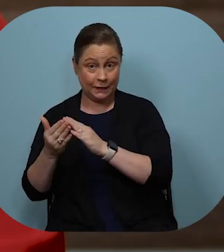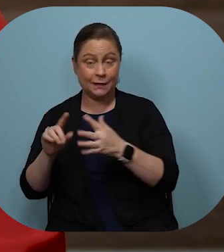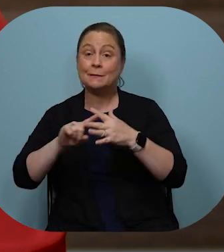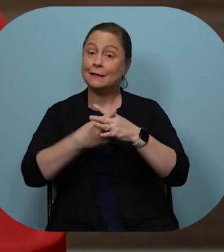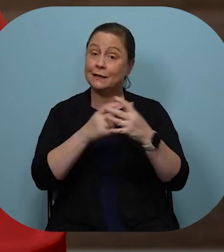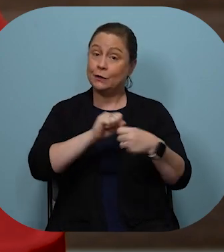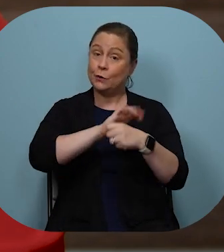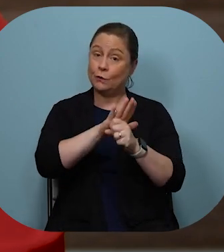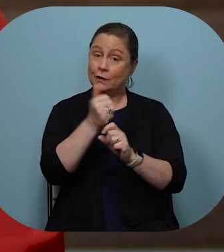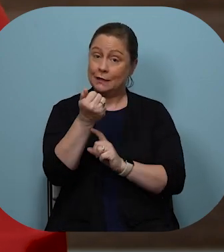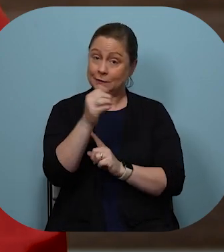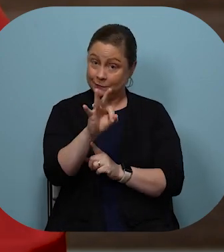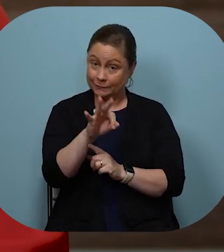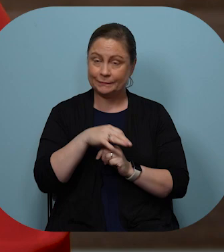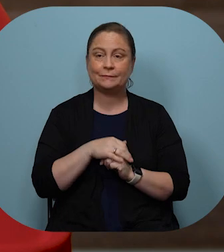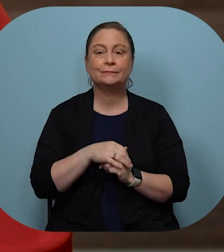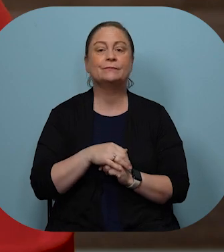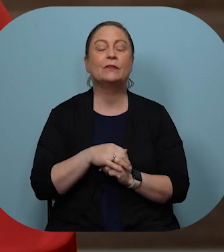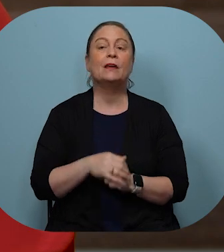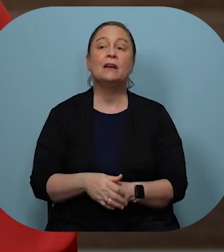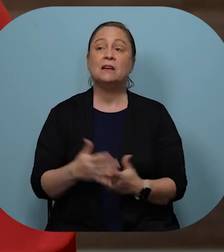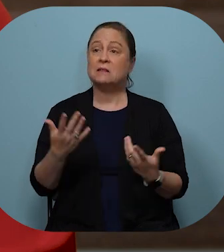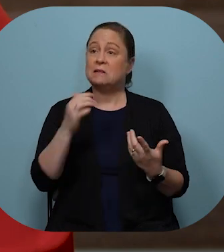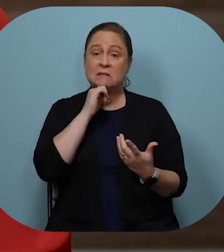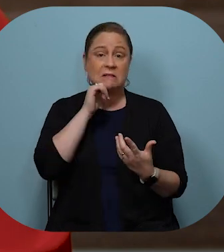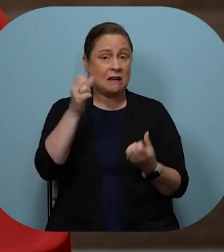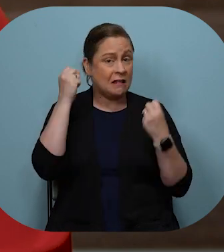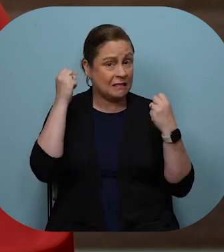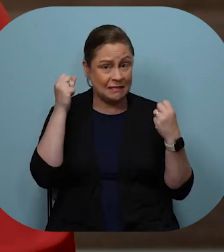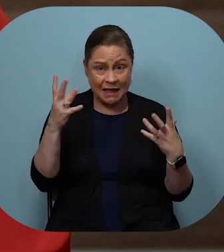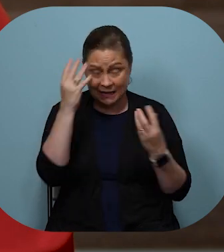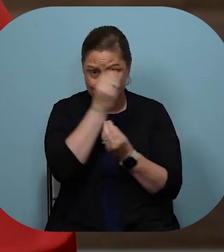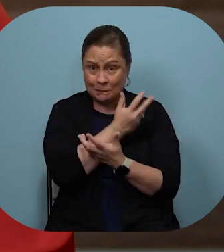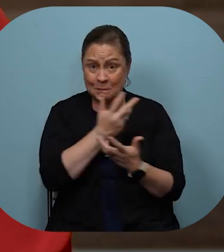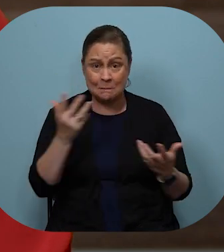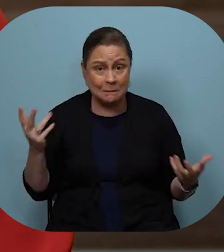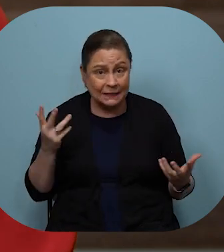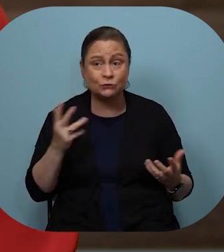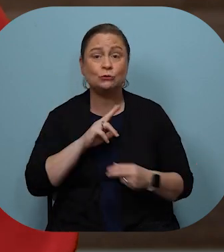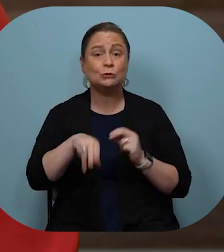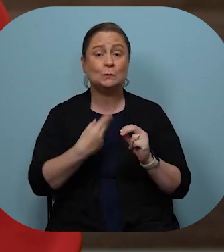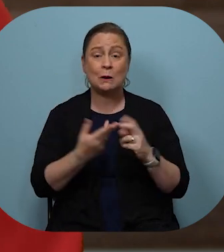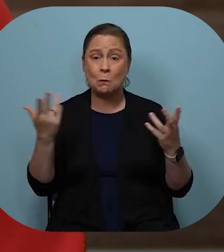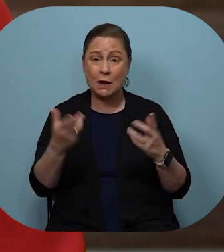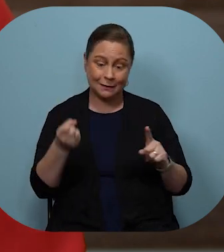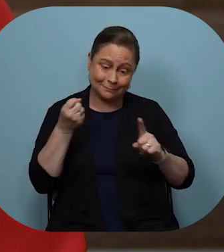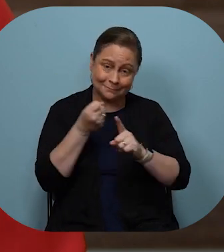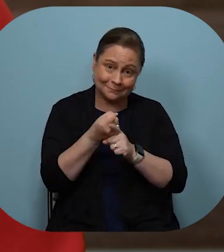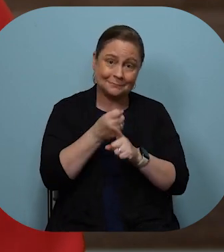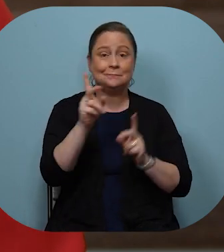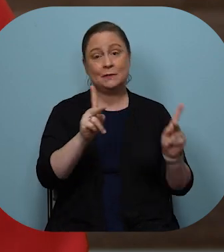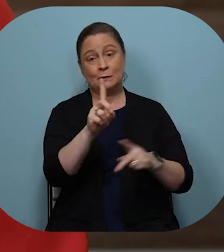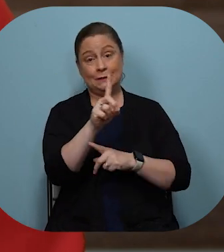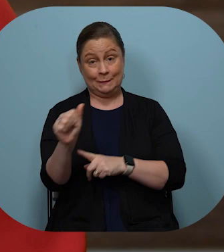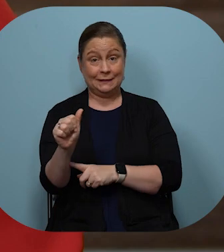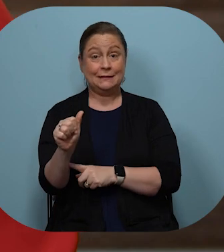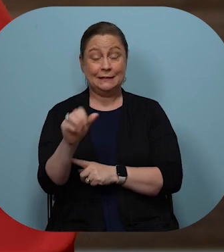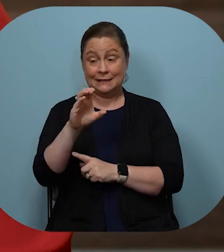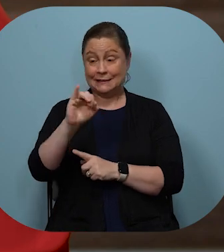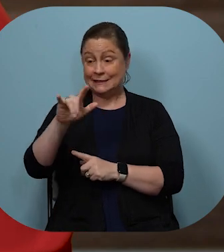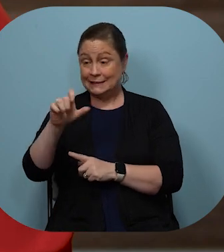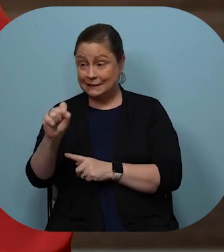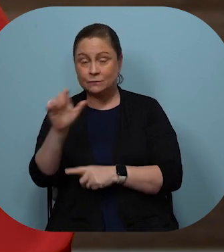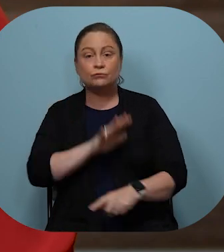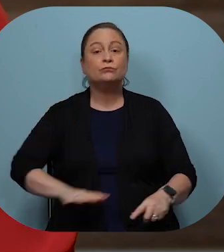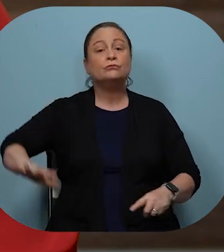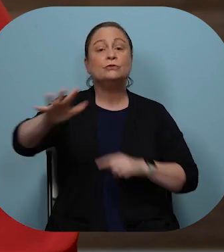very little information was produced regarding the impact of the pandemic on people with disabilities. CILs from